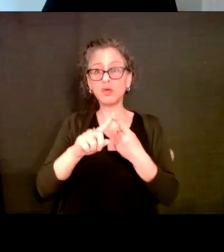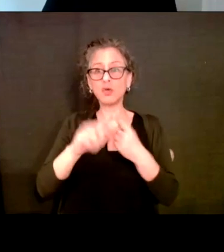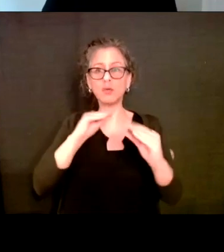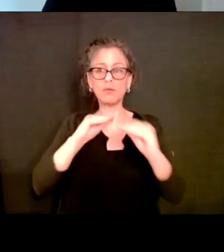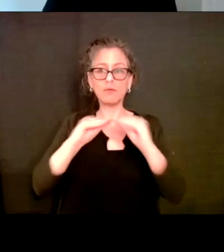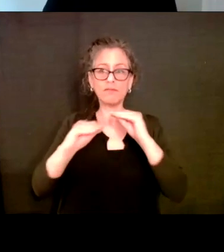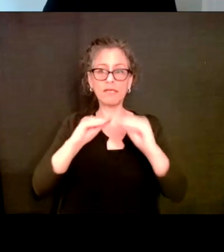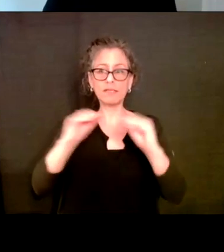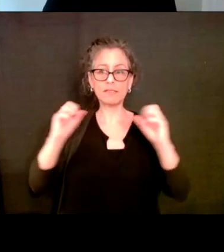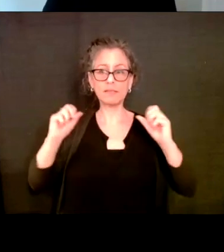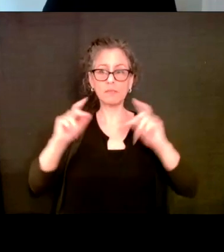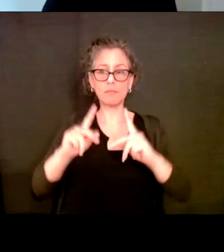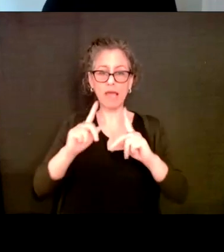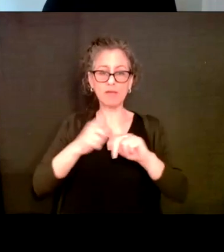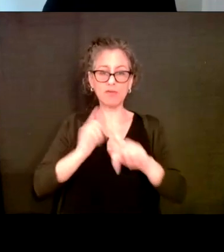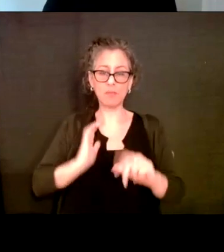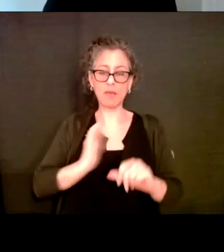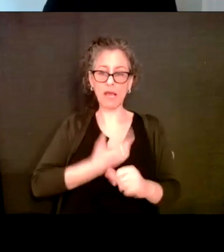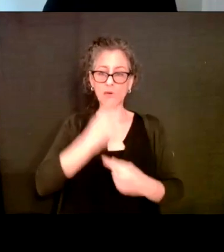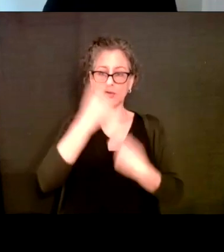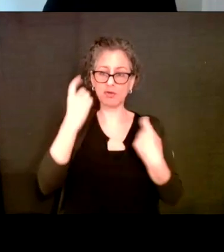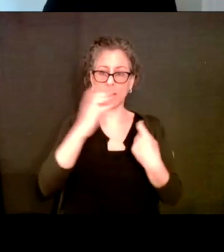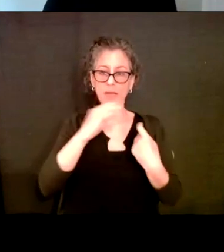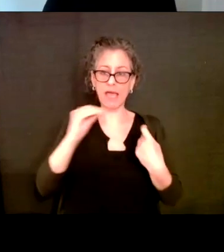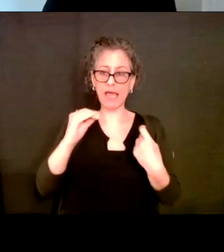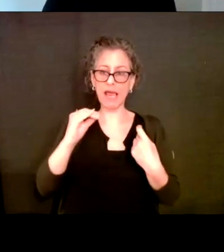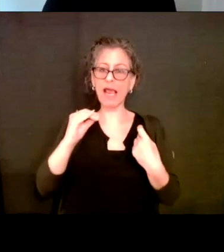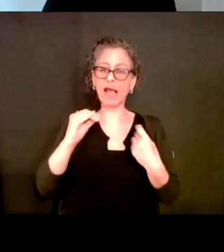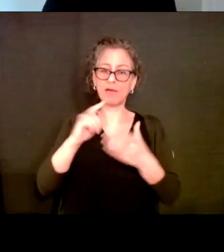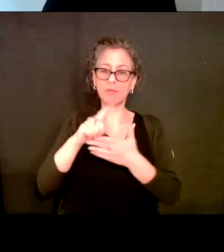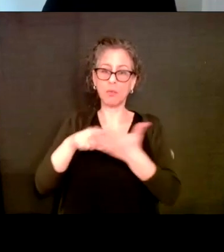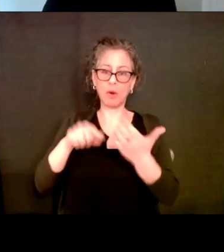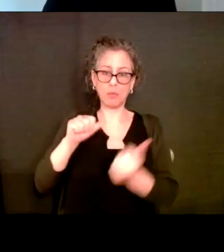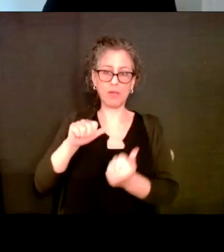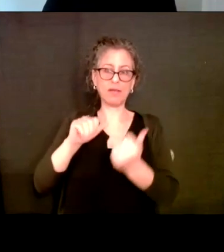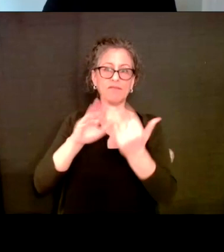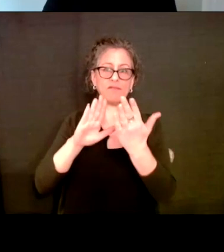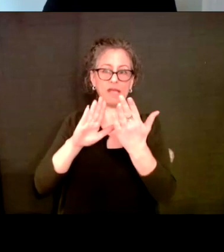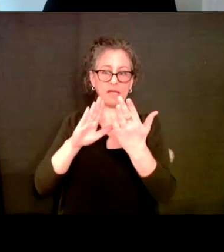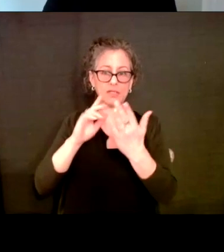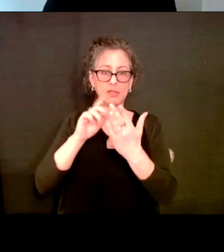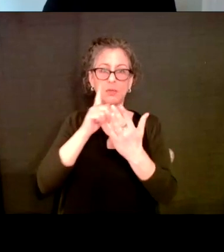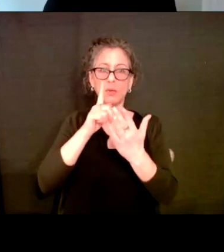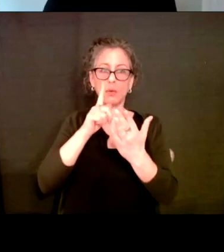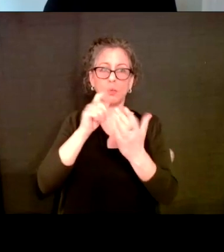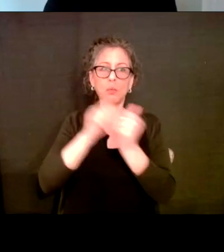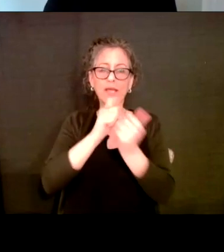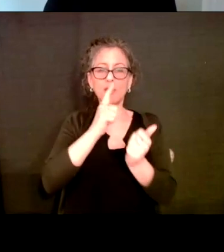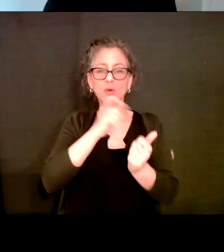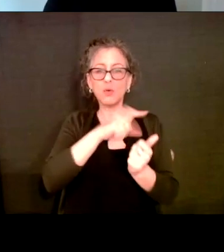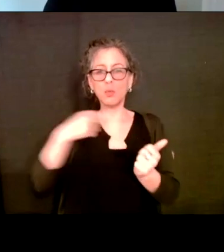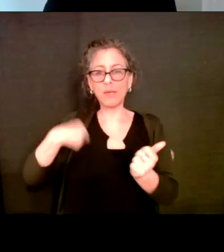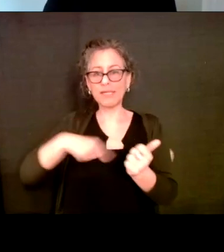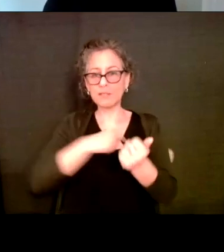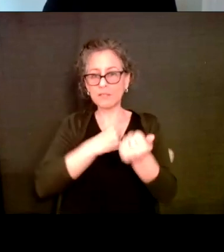heal ourselves from our own trauma, as well as that of what we encounter with those we support in our faith communities.